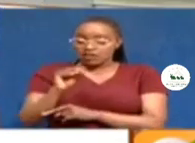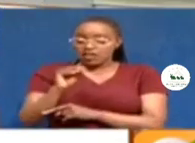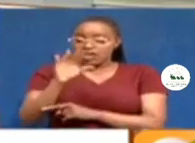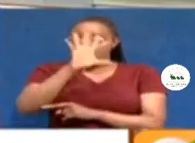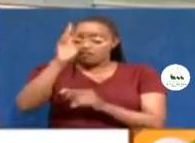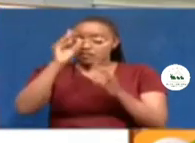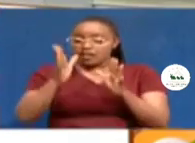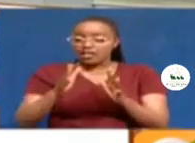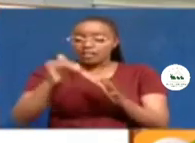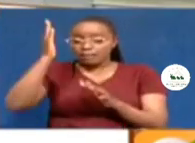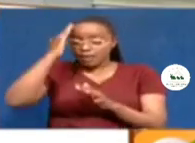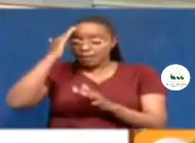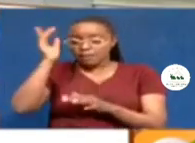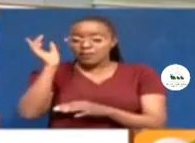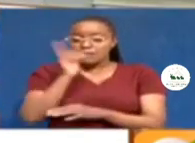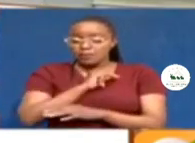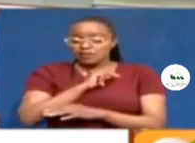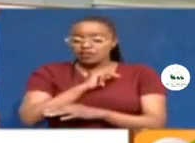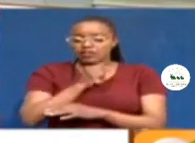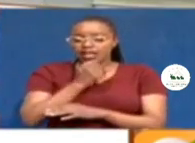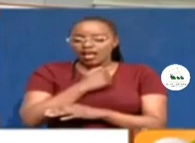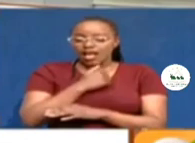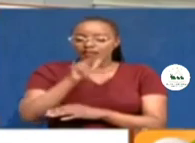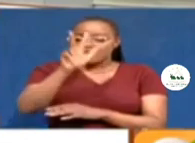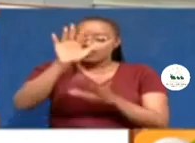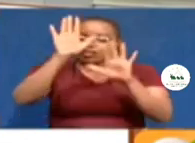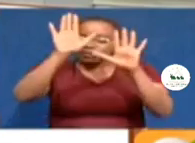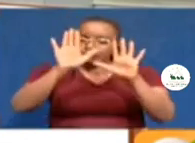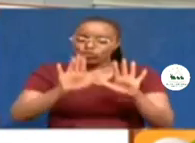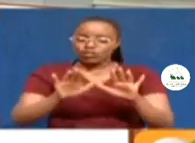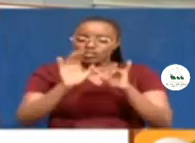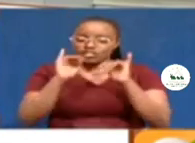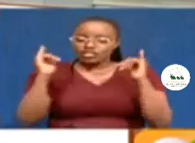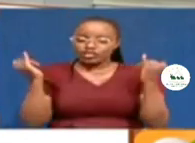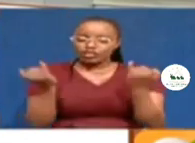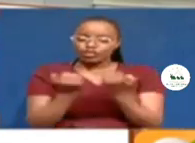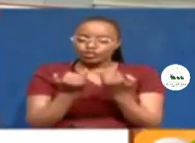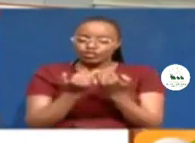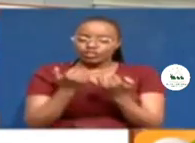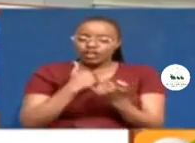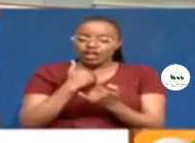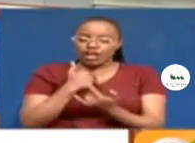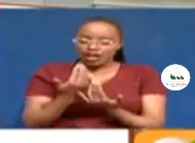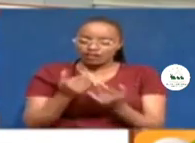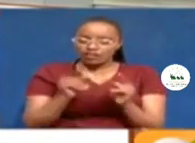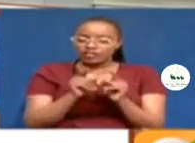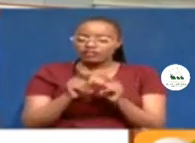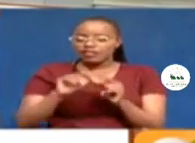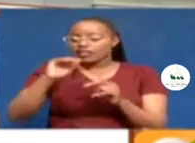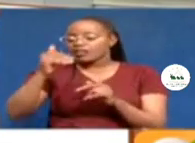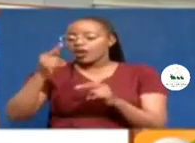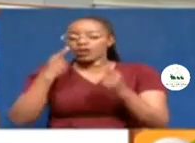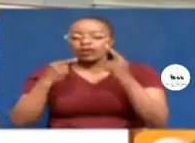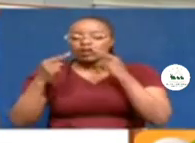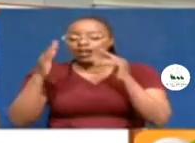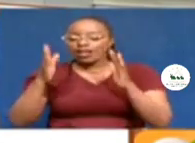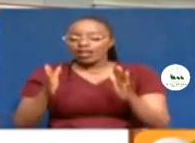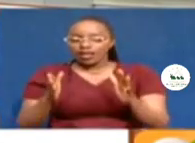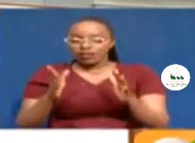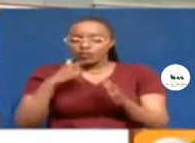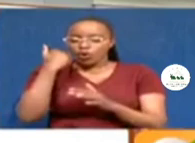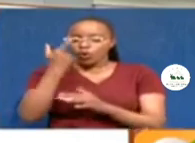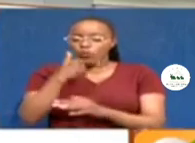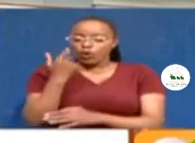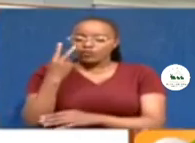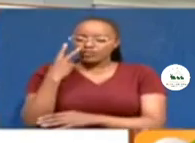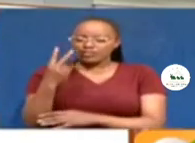I'm reminded that there are at least three critical institutions. There's the town crier, who we